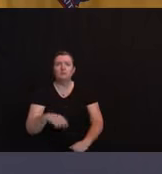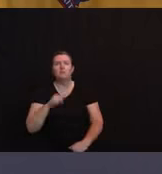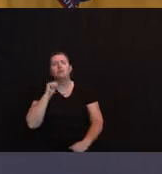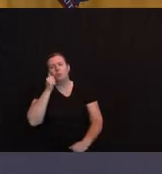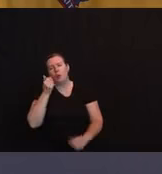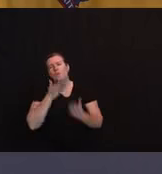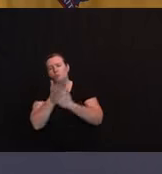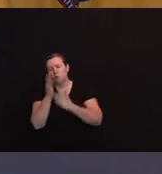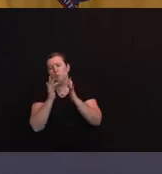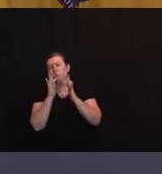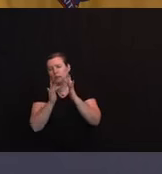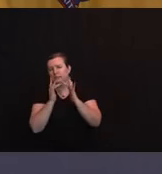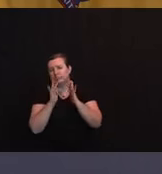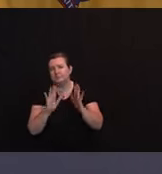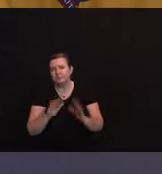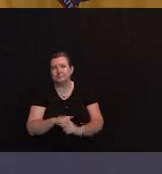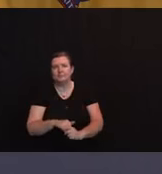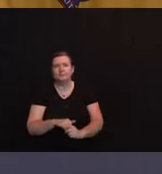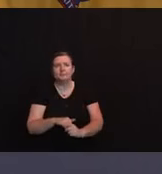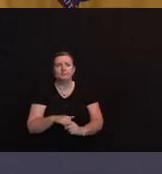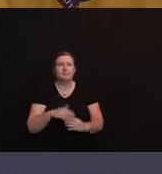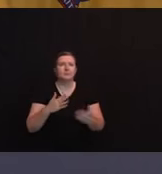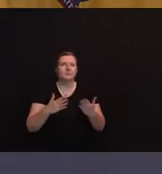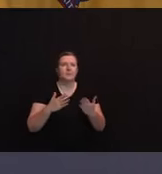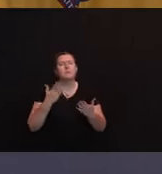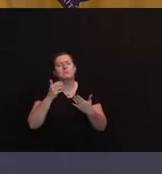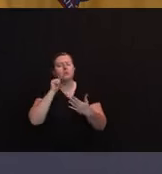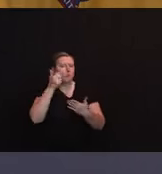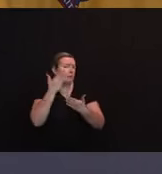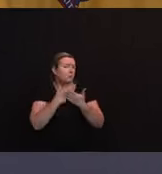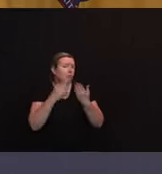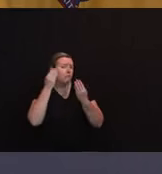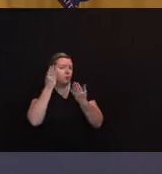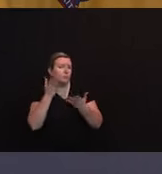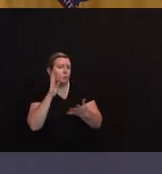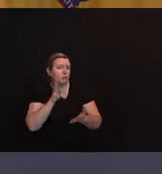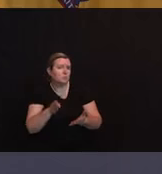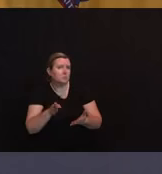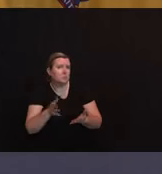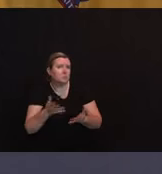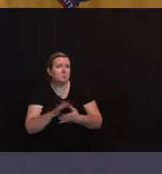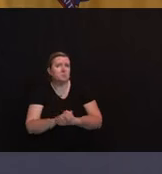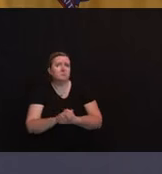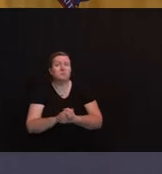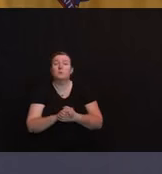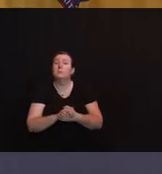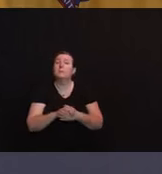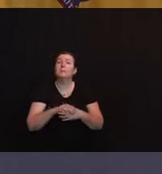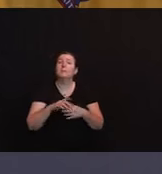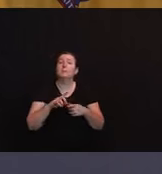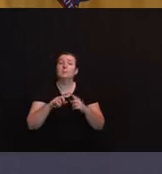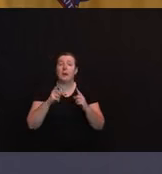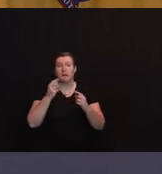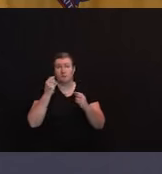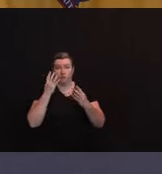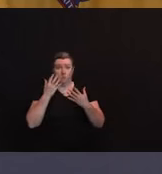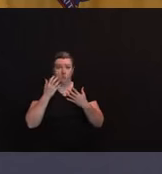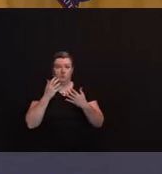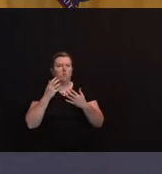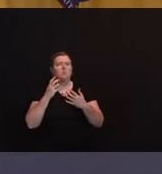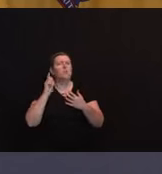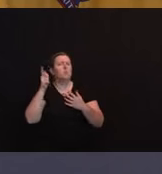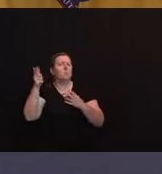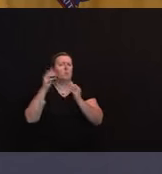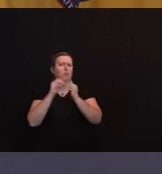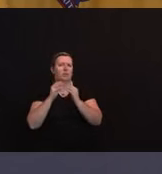have a press hit tomorrow, which has been scheduled. More on that later. And because it's a